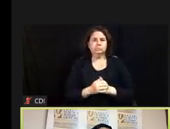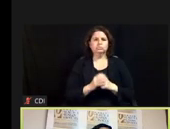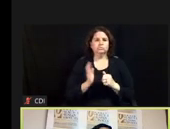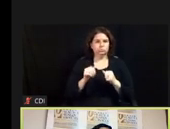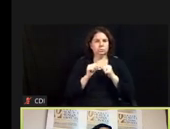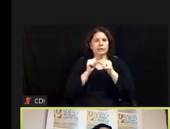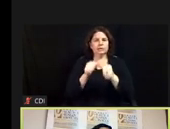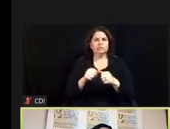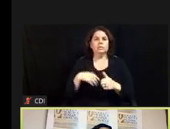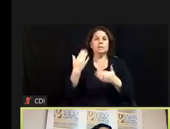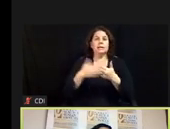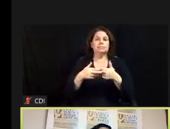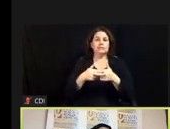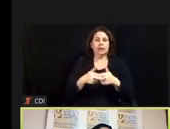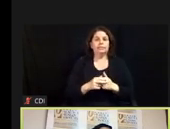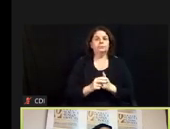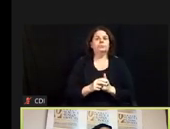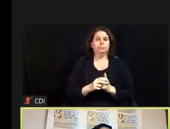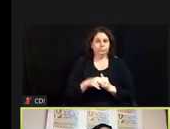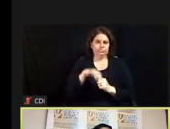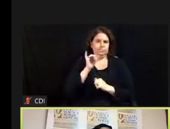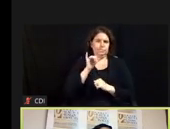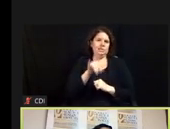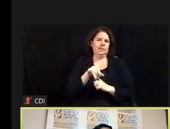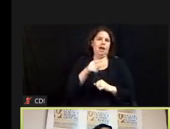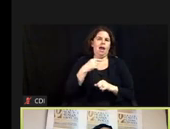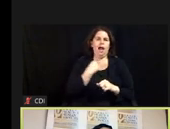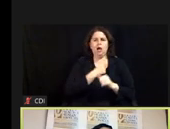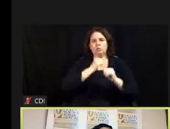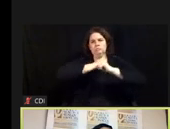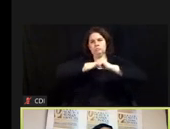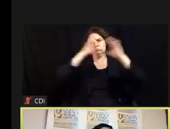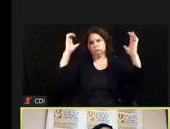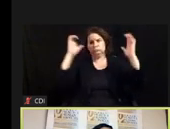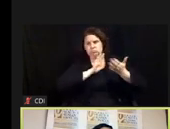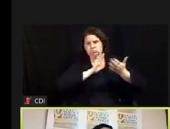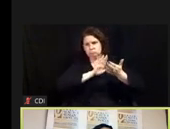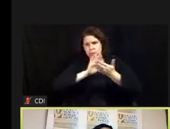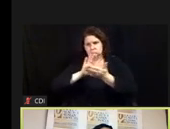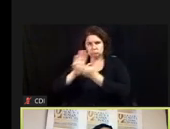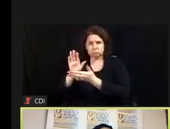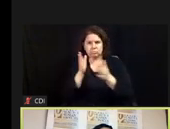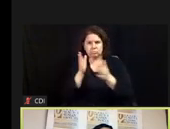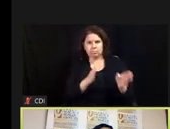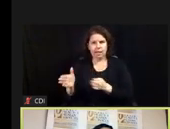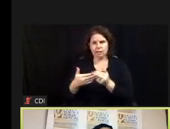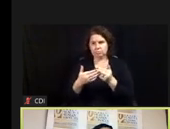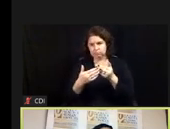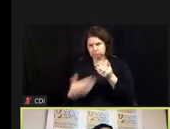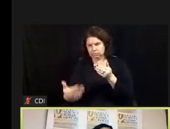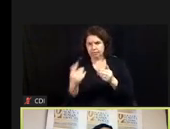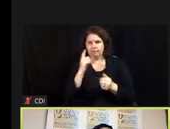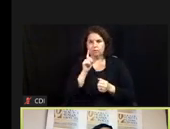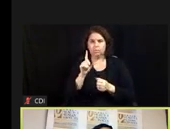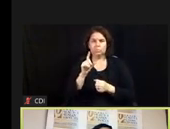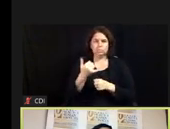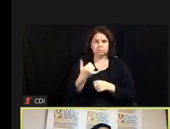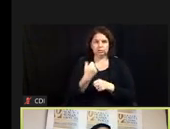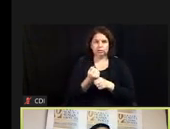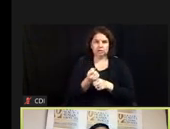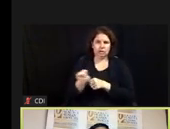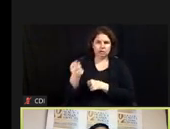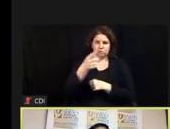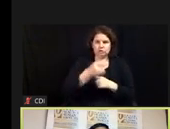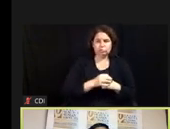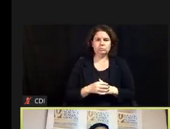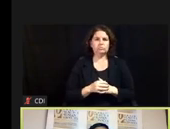And that we have 6 major priority areas that we are working on through our